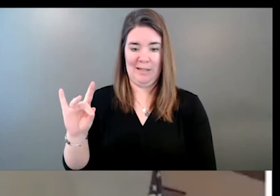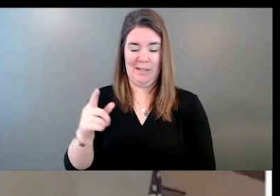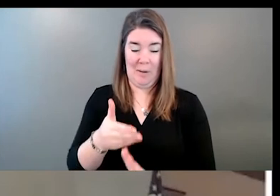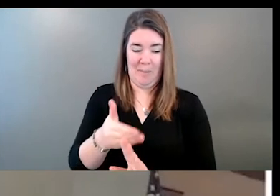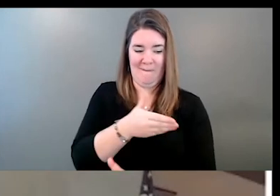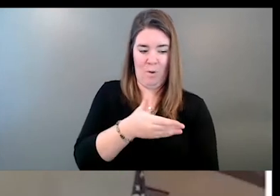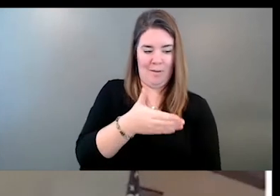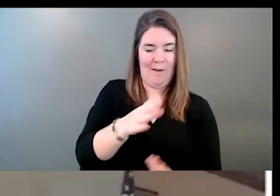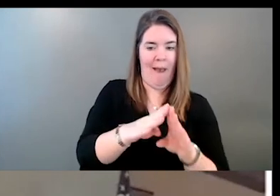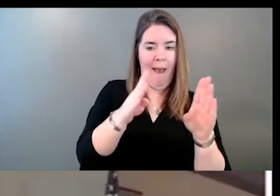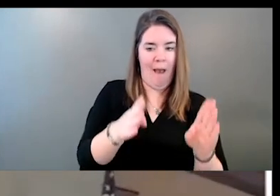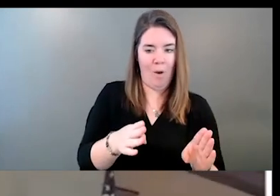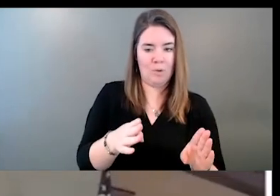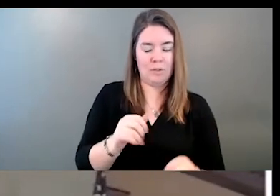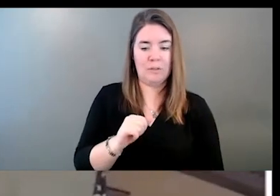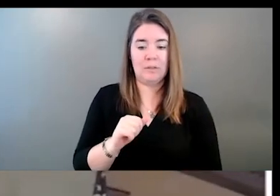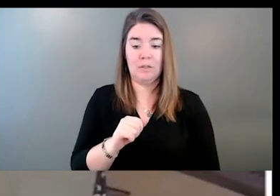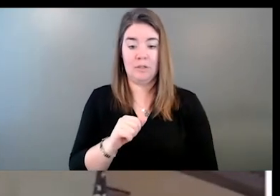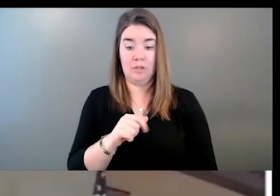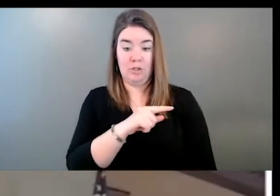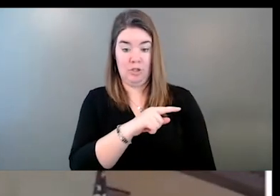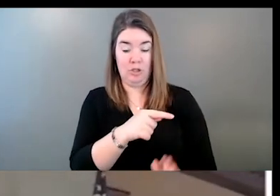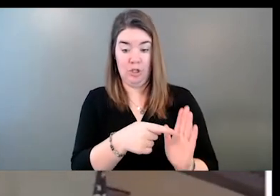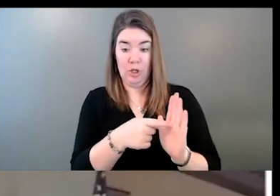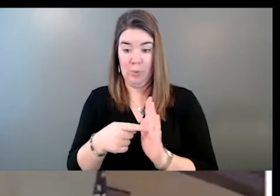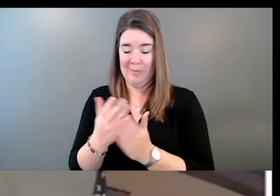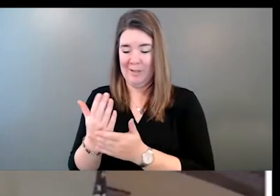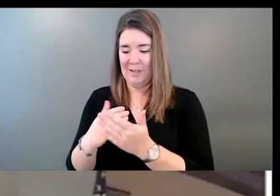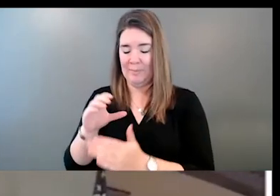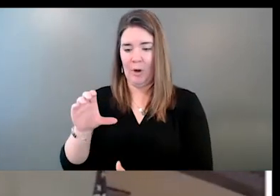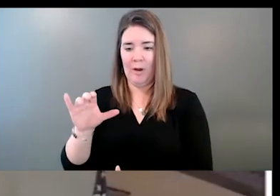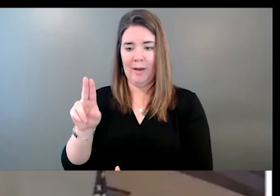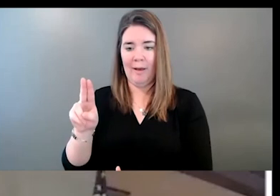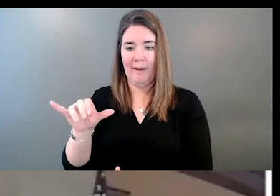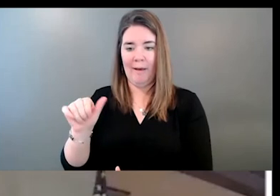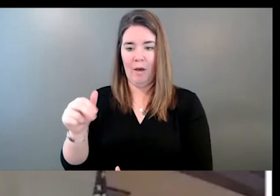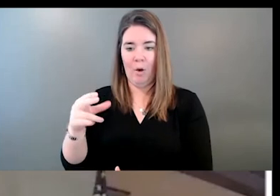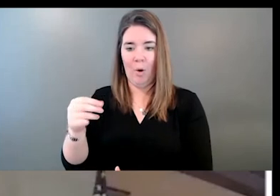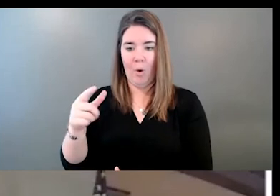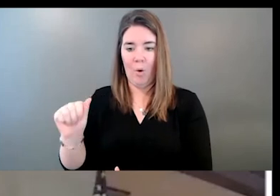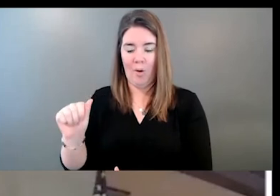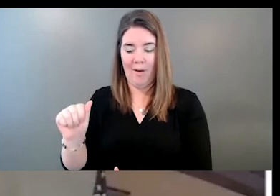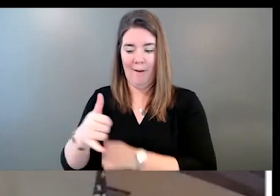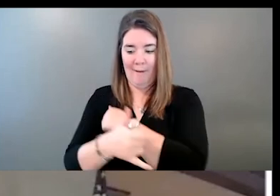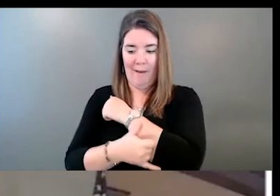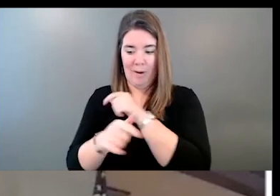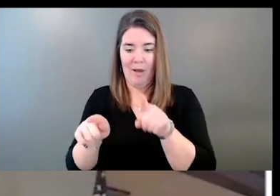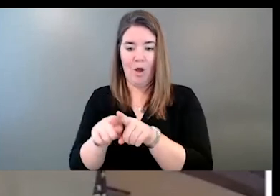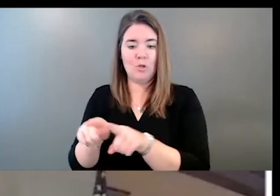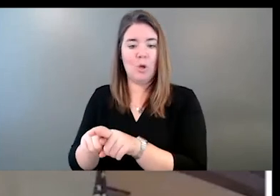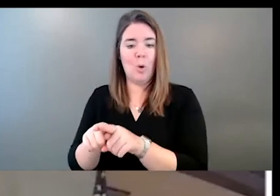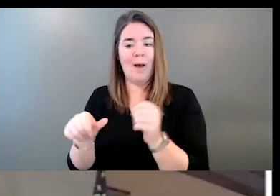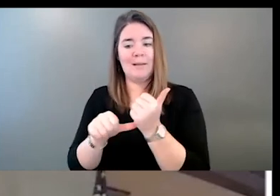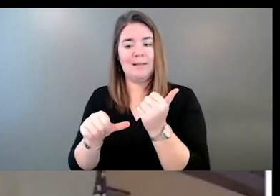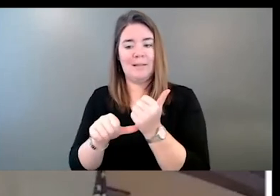leadership. She represents part of Cuyahoga County, and she's also the assistant minority leader.